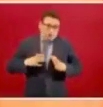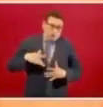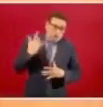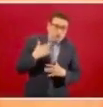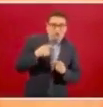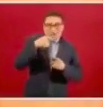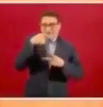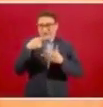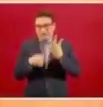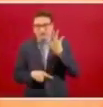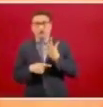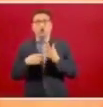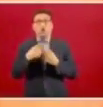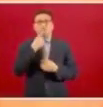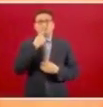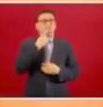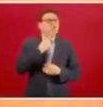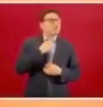throat ache,